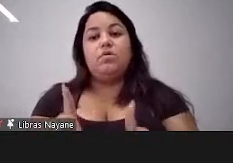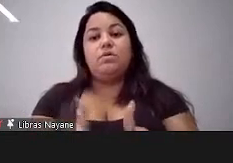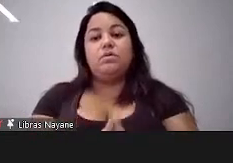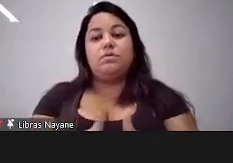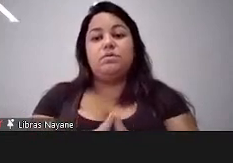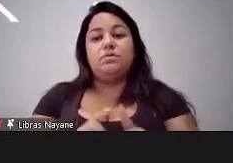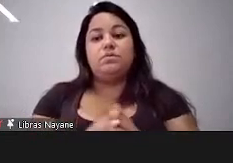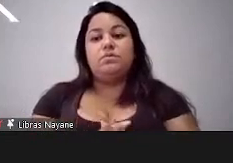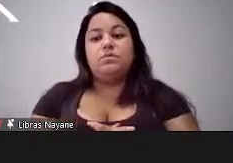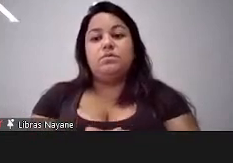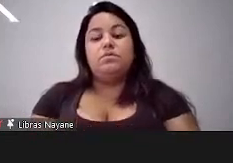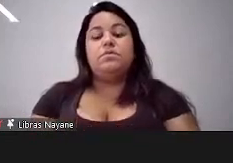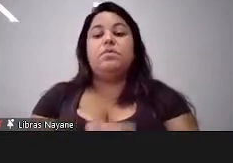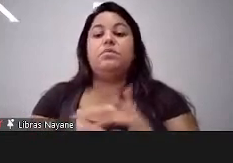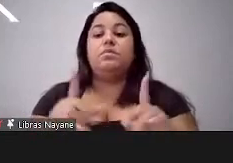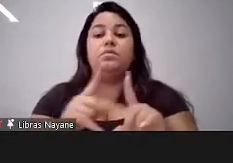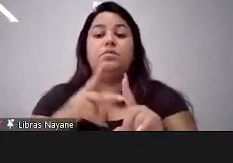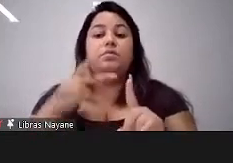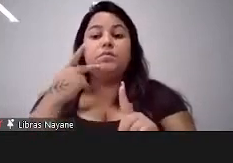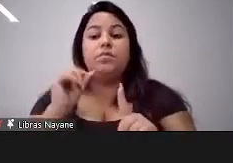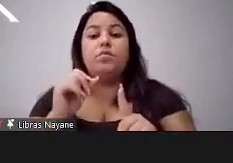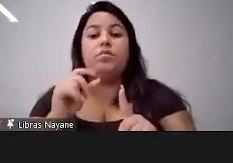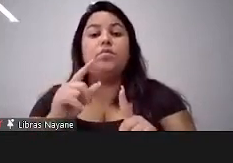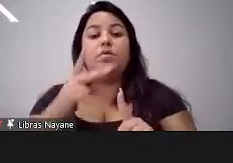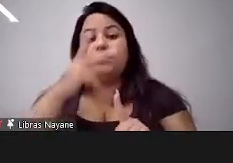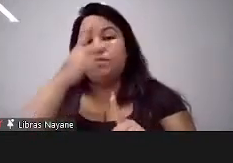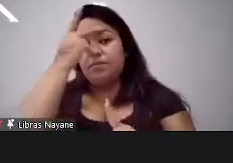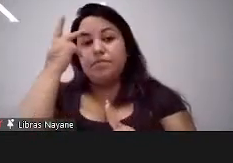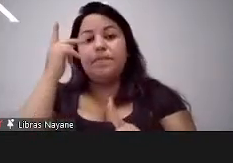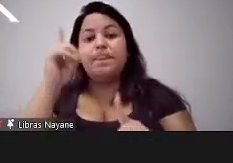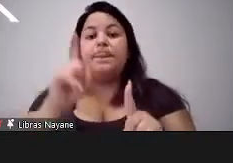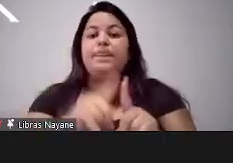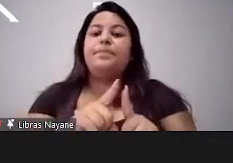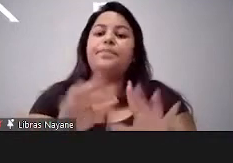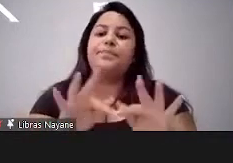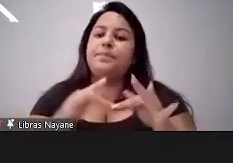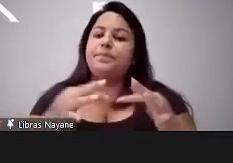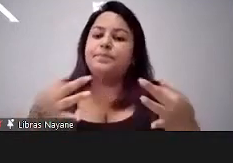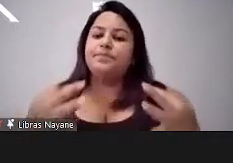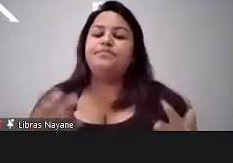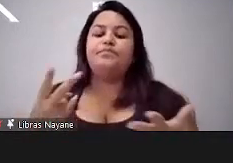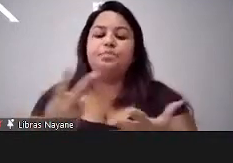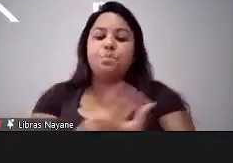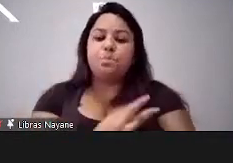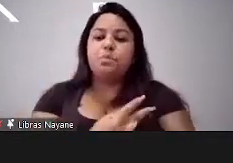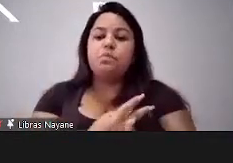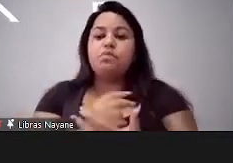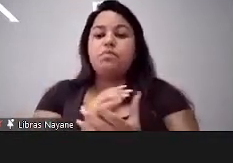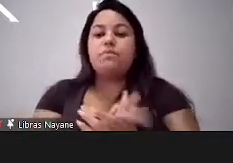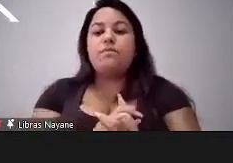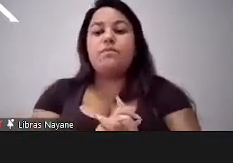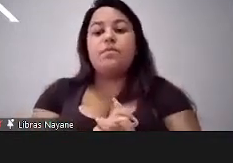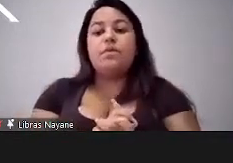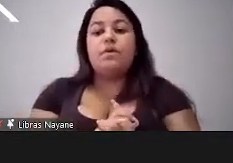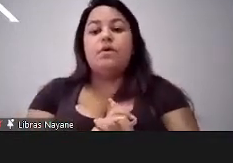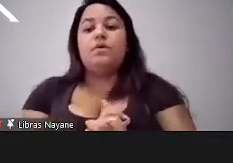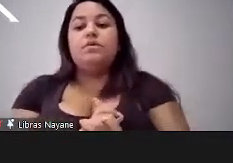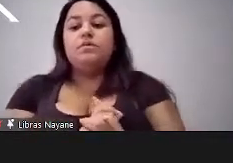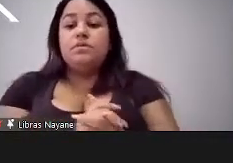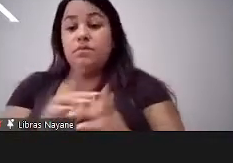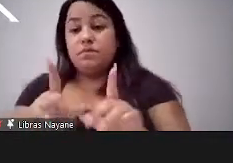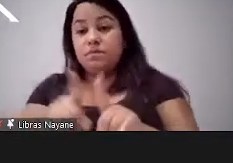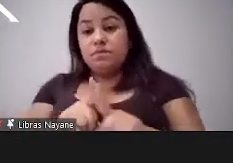be more equal for people to even understand how this works in